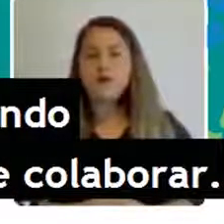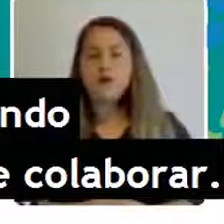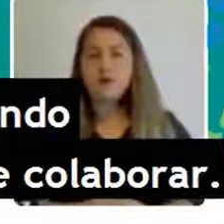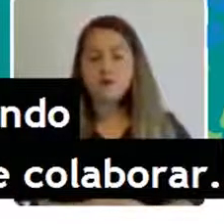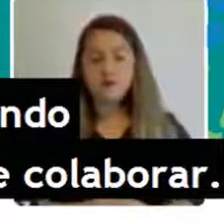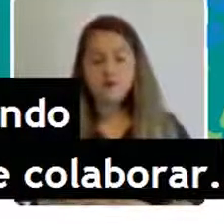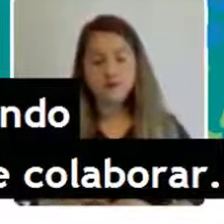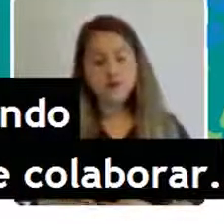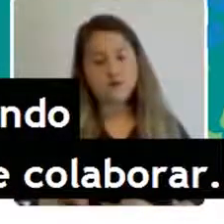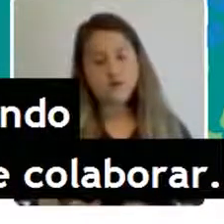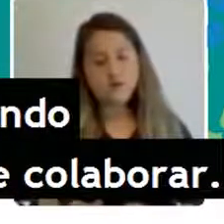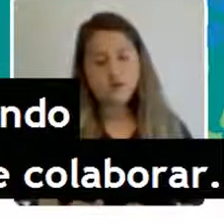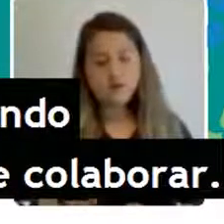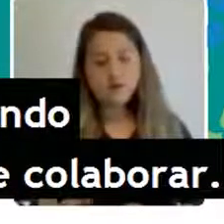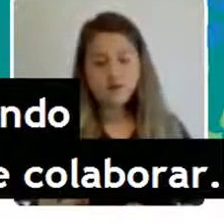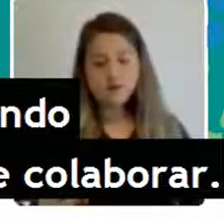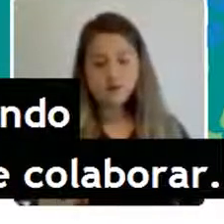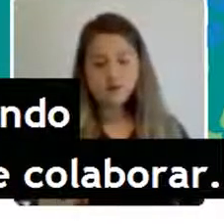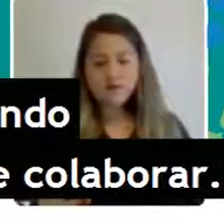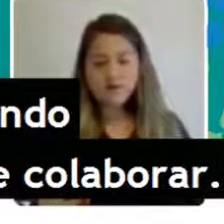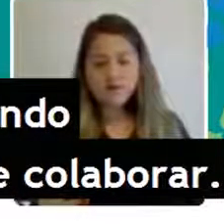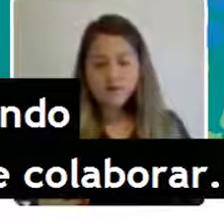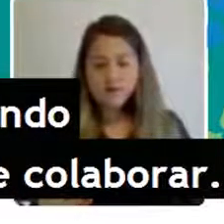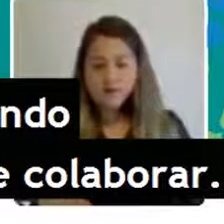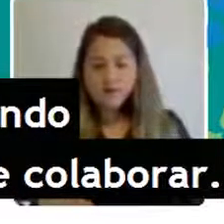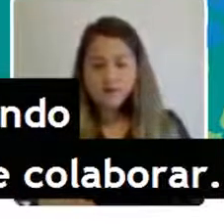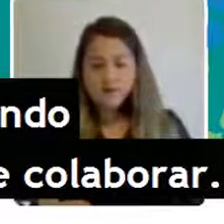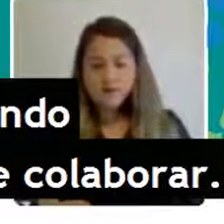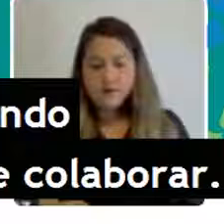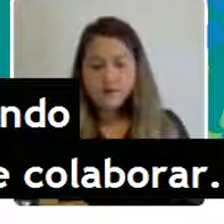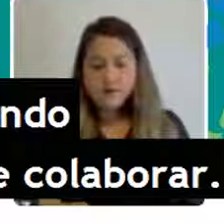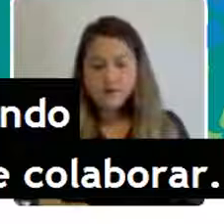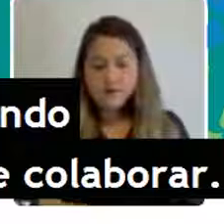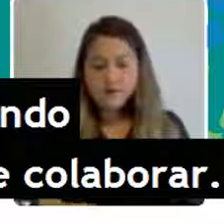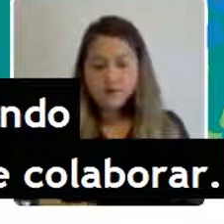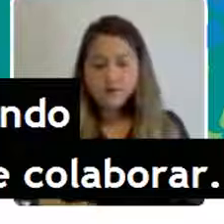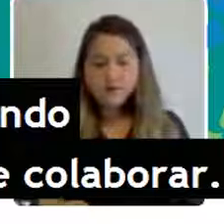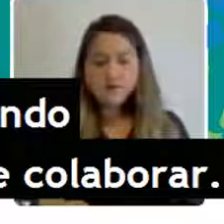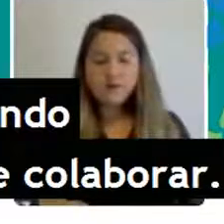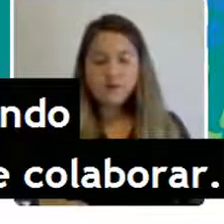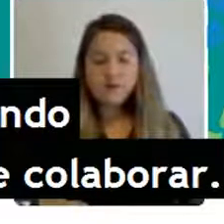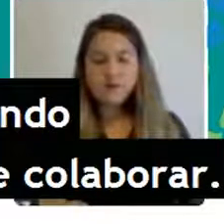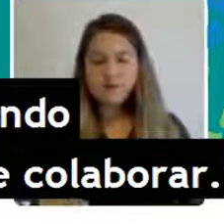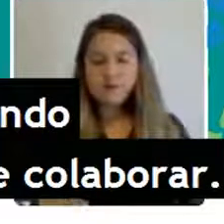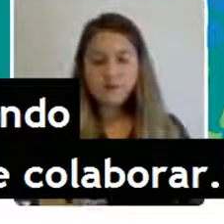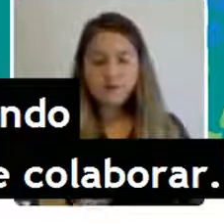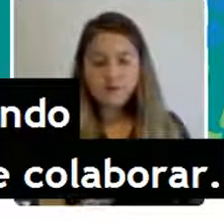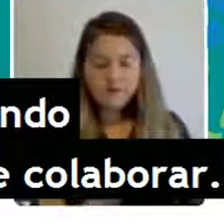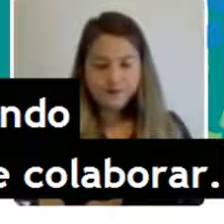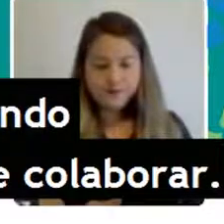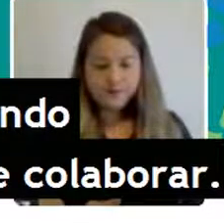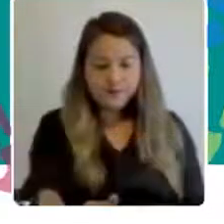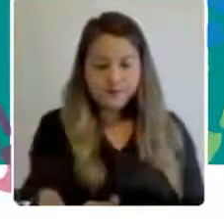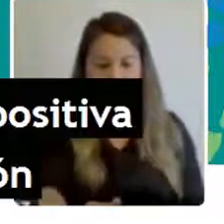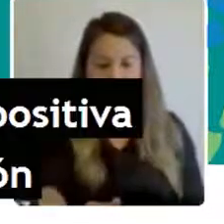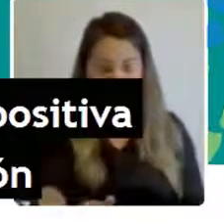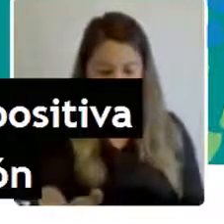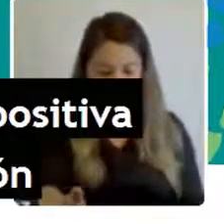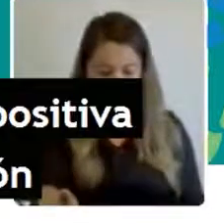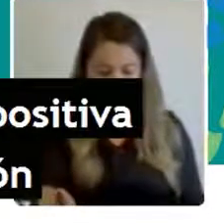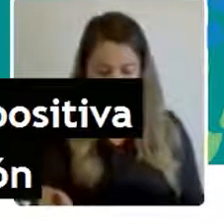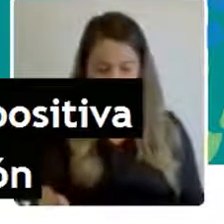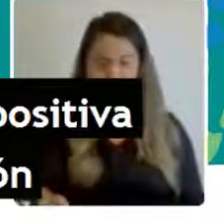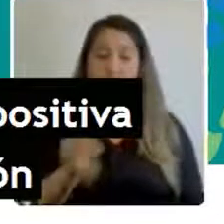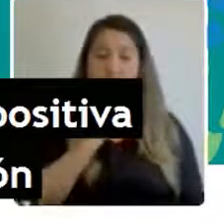And so I think we're all working together, and we have the opportunity for this collaboration. So I just